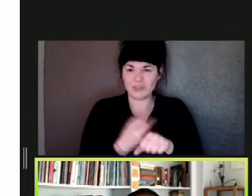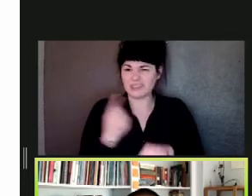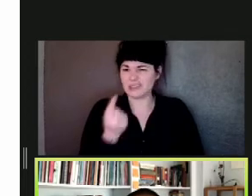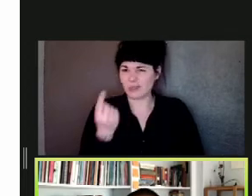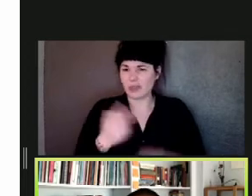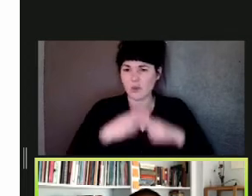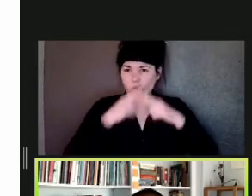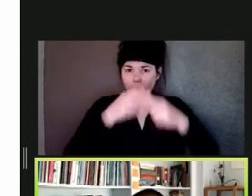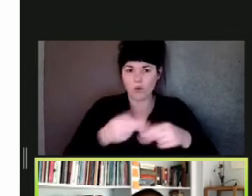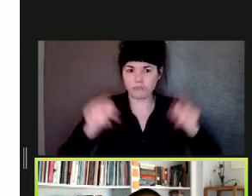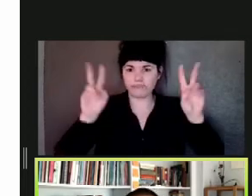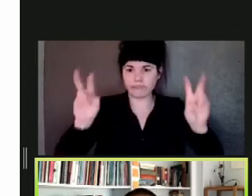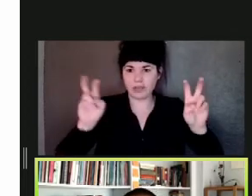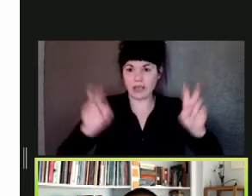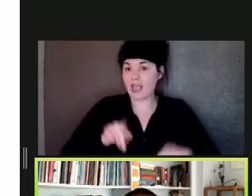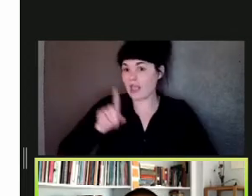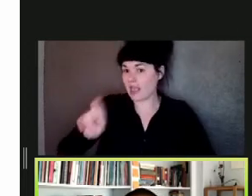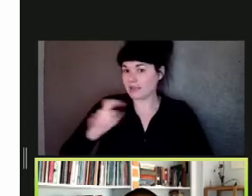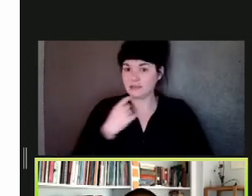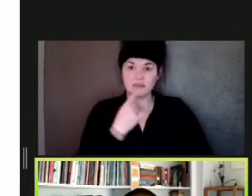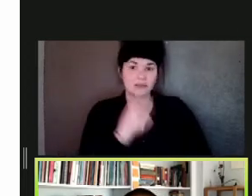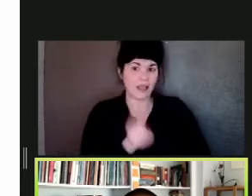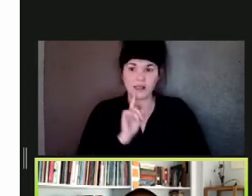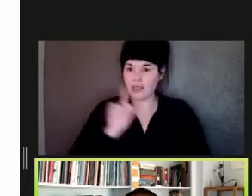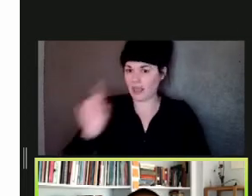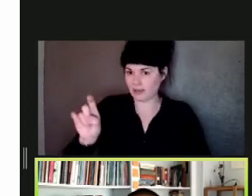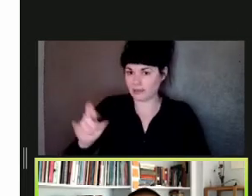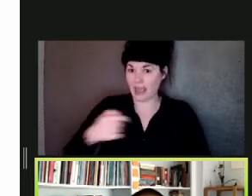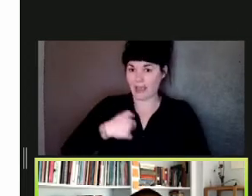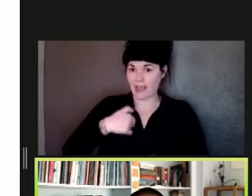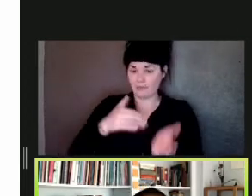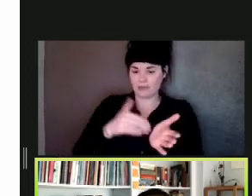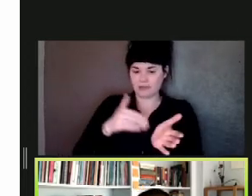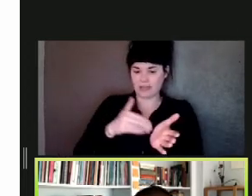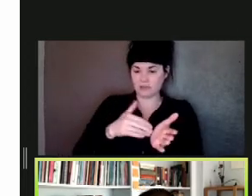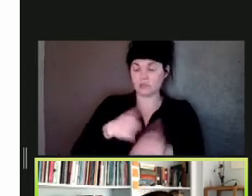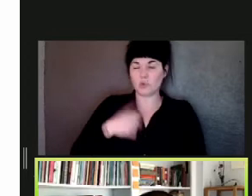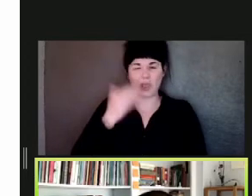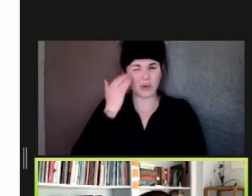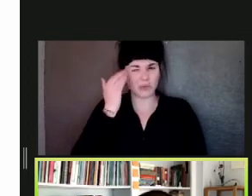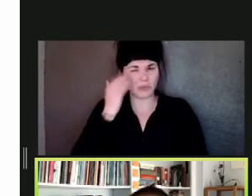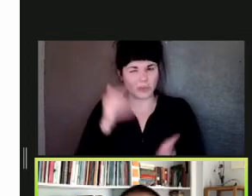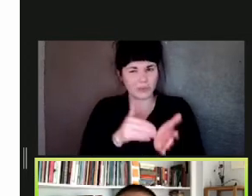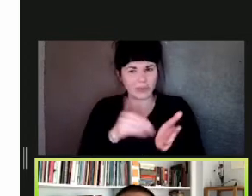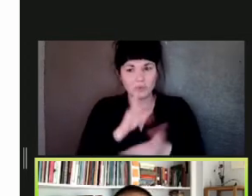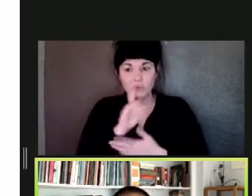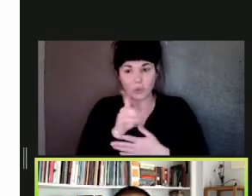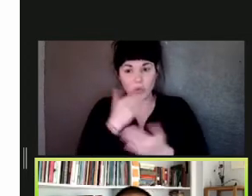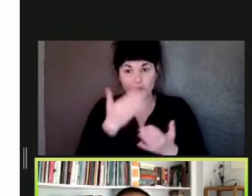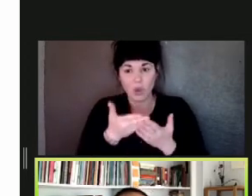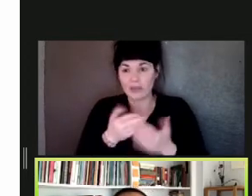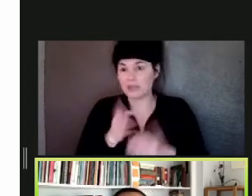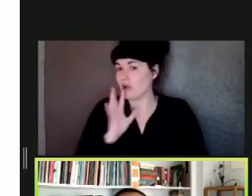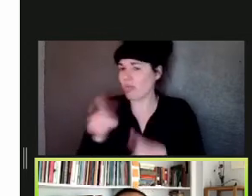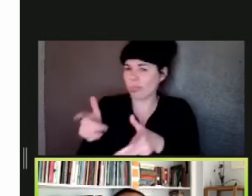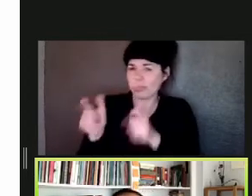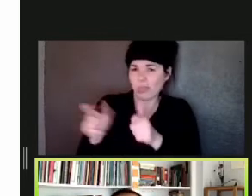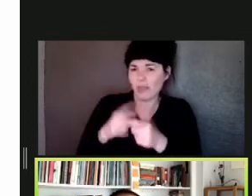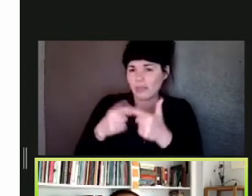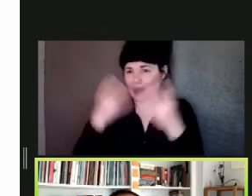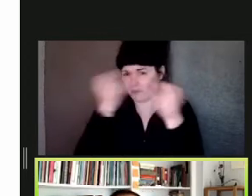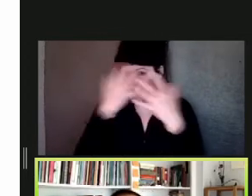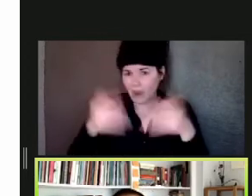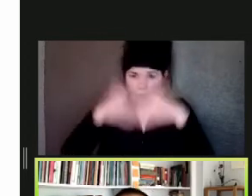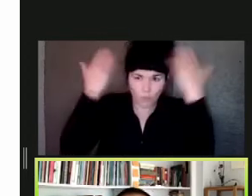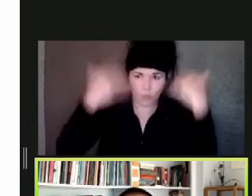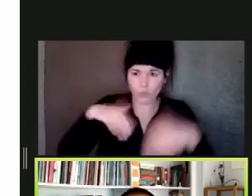physician, so I can say doctors are really good at talking really fast and giving you lots of information, right? And so